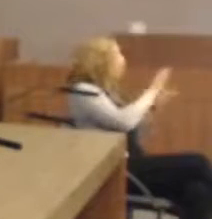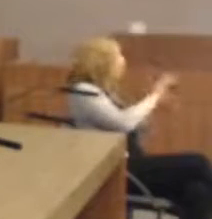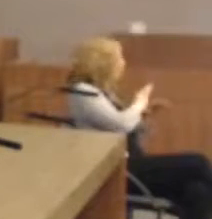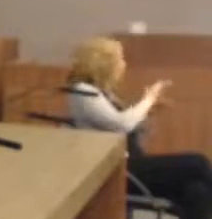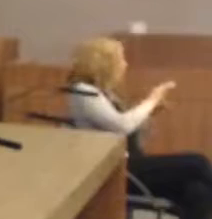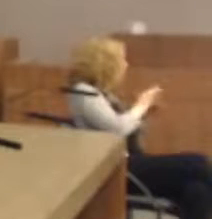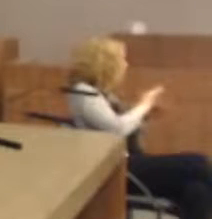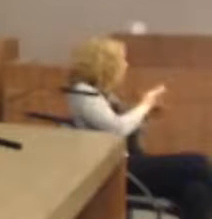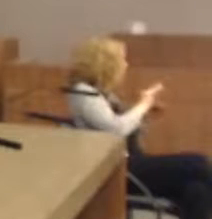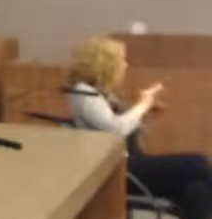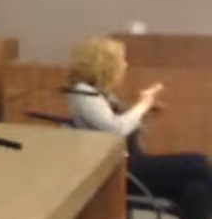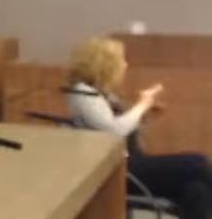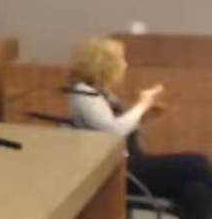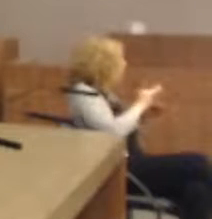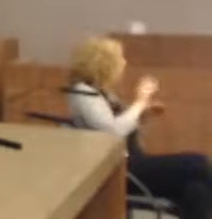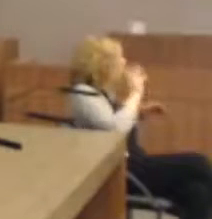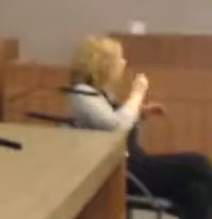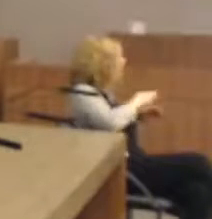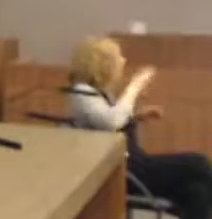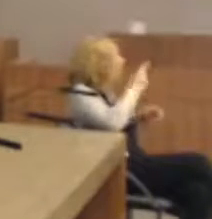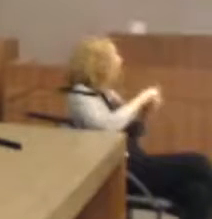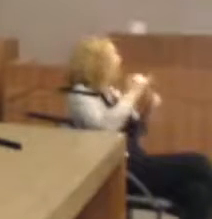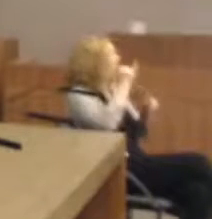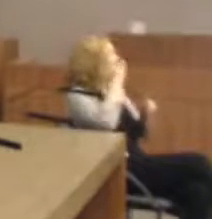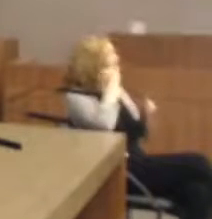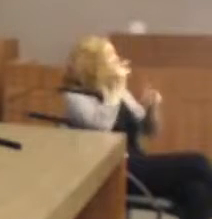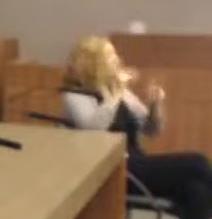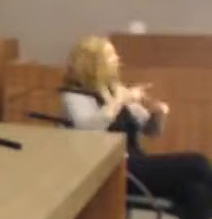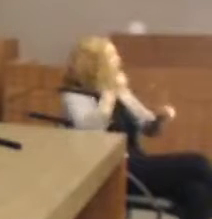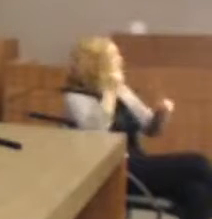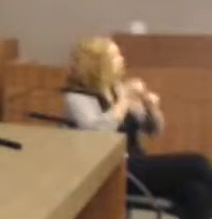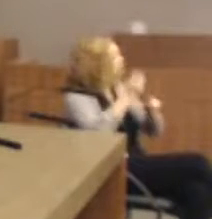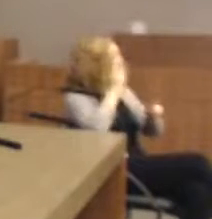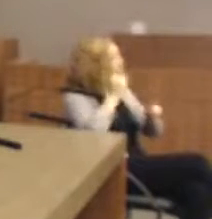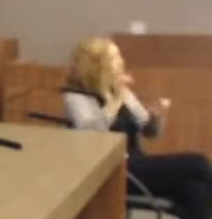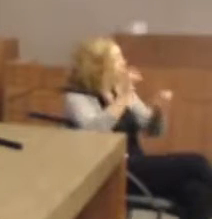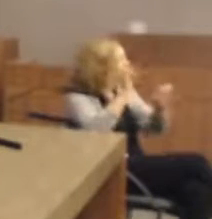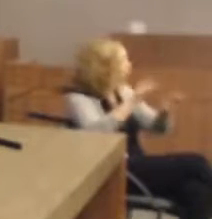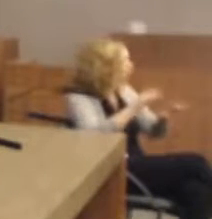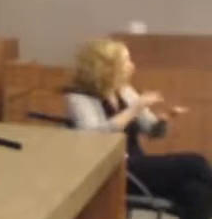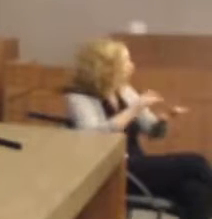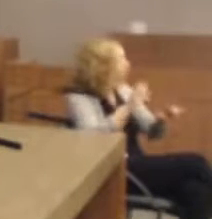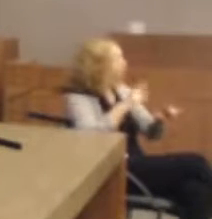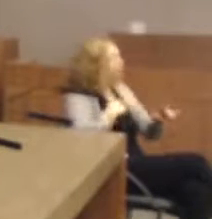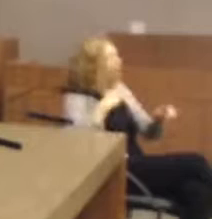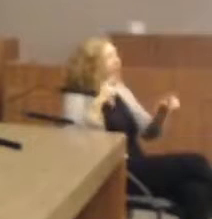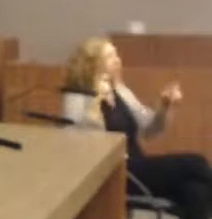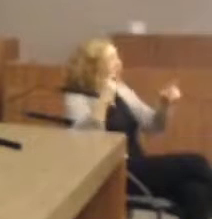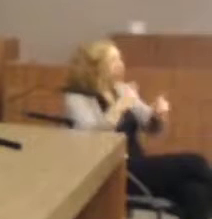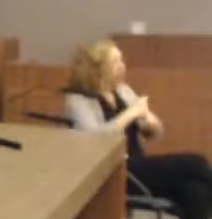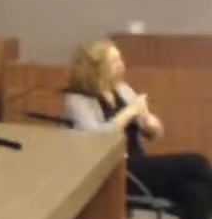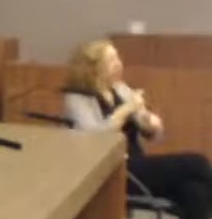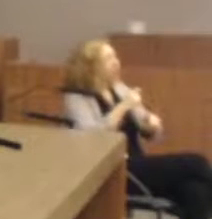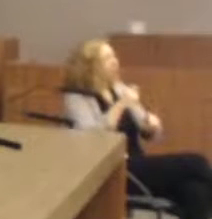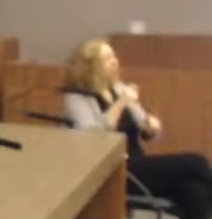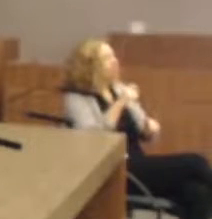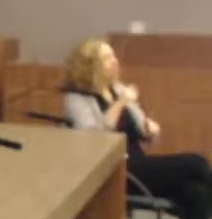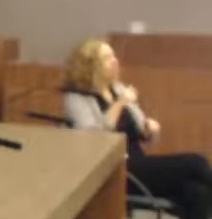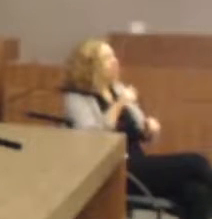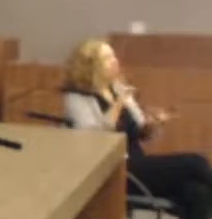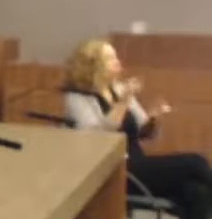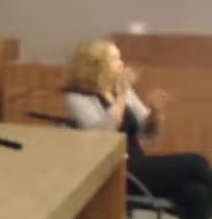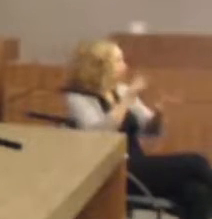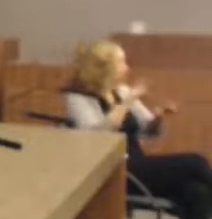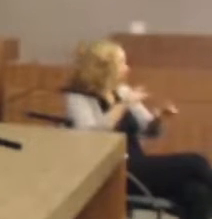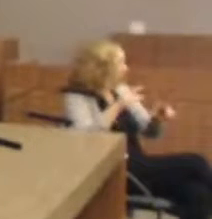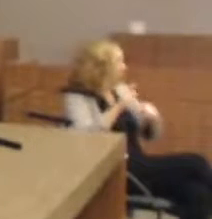high. But for people who were not functioning well before trauma, or who have complex or chronic trauma across their lifespan, and then